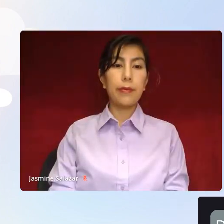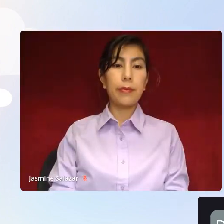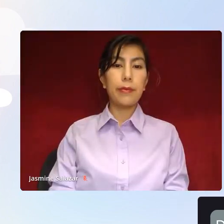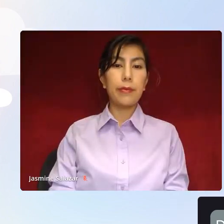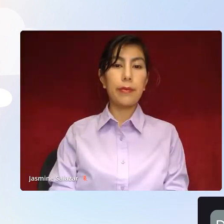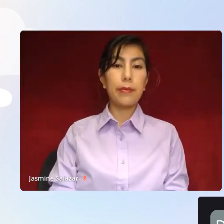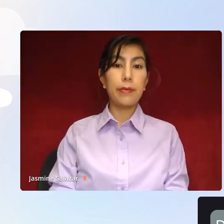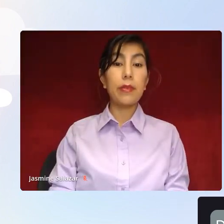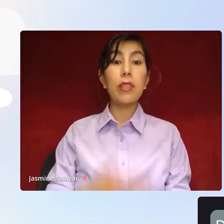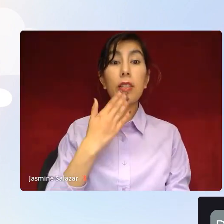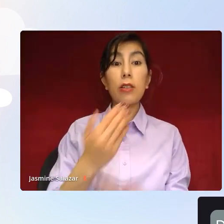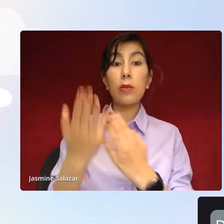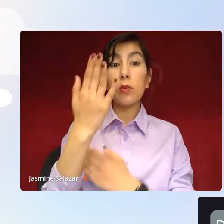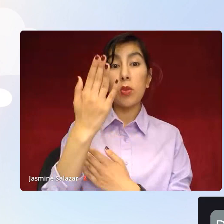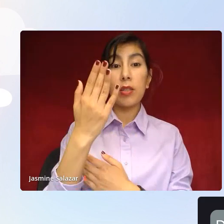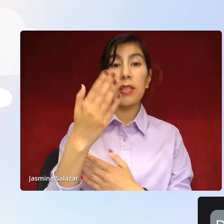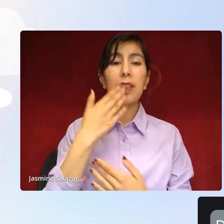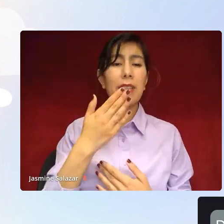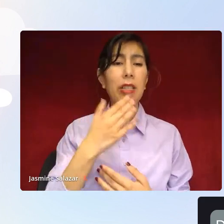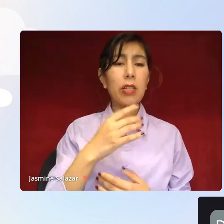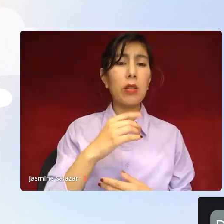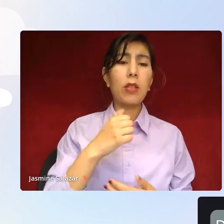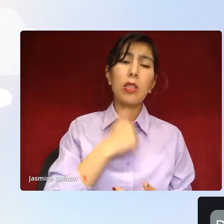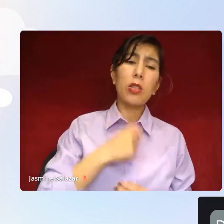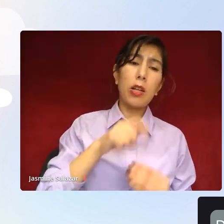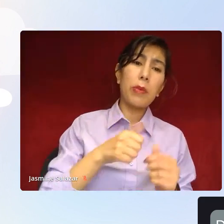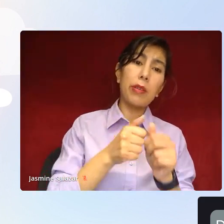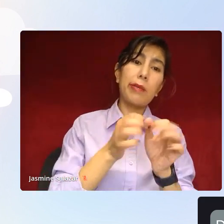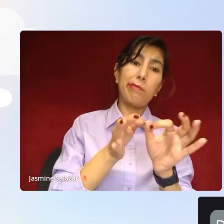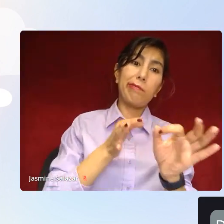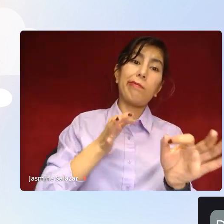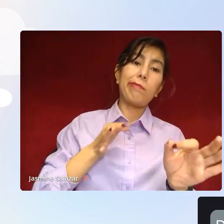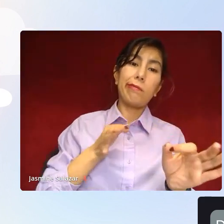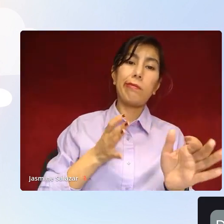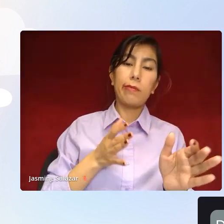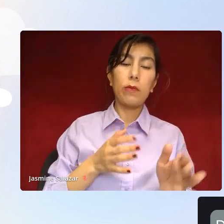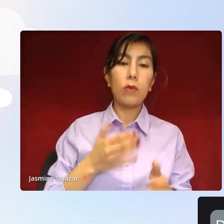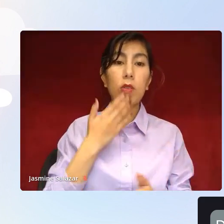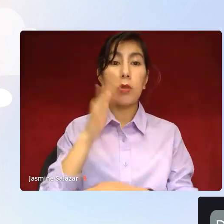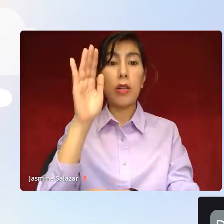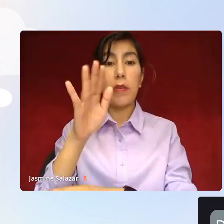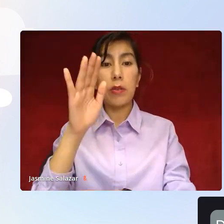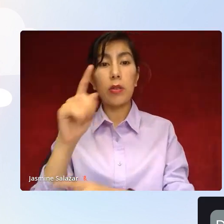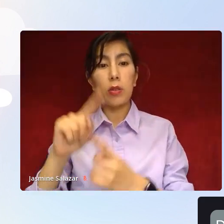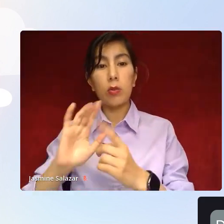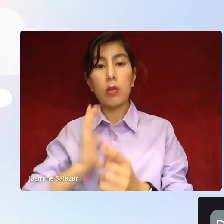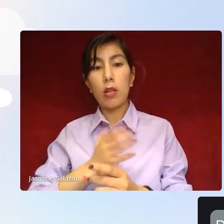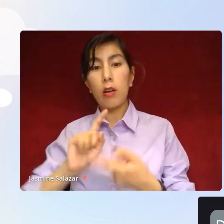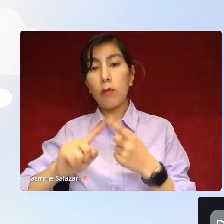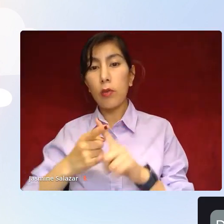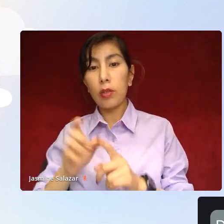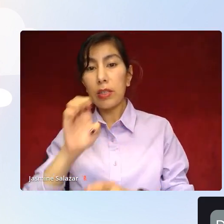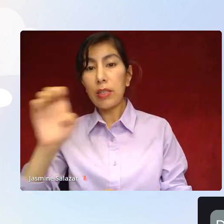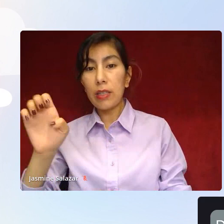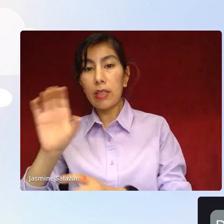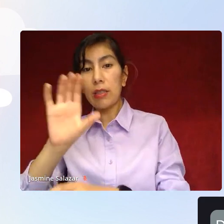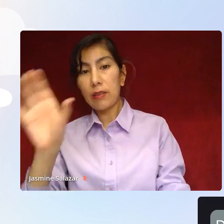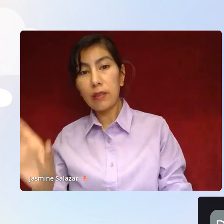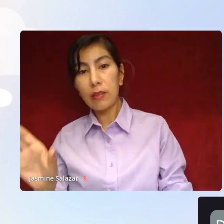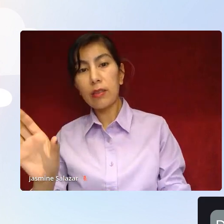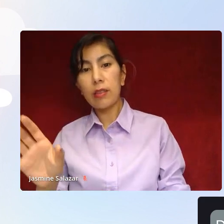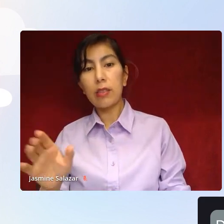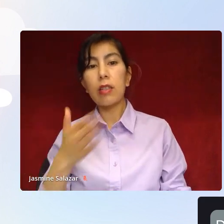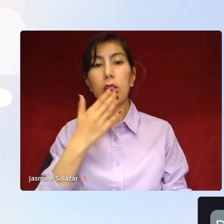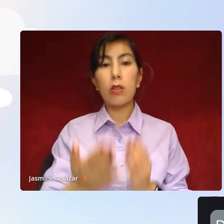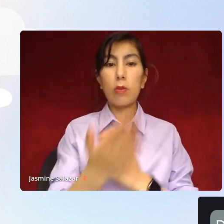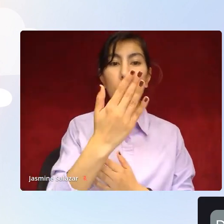Good morning. Thank you. Sorry about the lag. Good afternoon to our friends on the East Coast. Good morning to those of you joining from